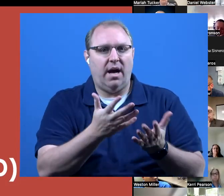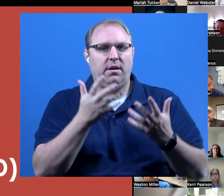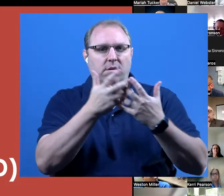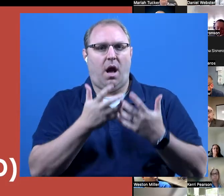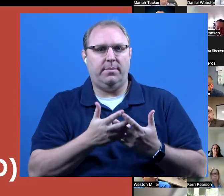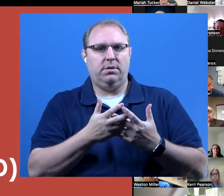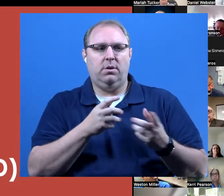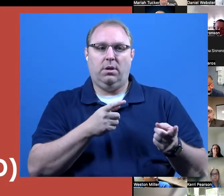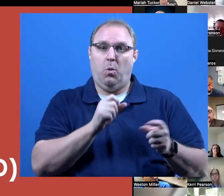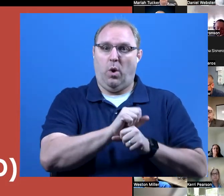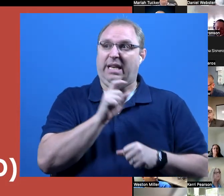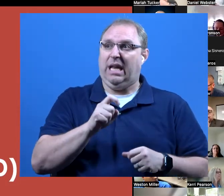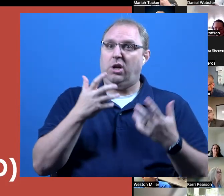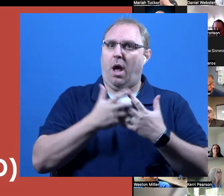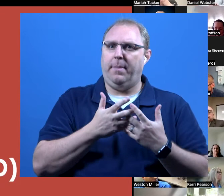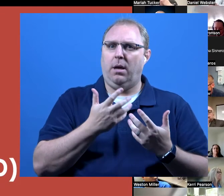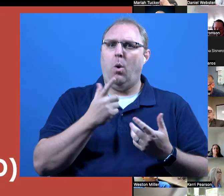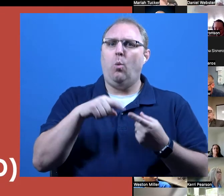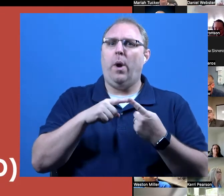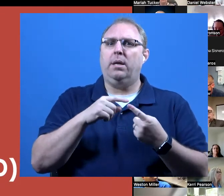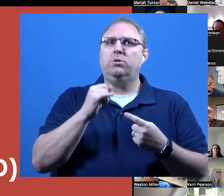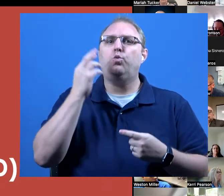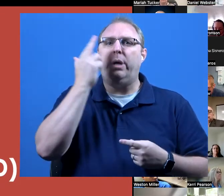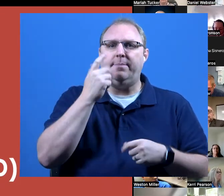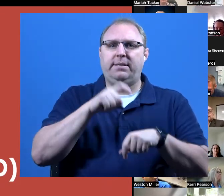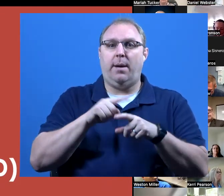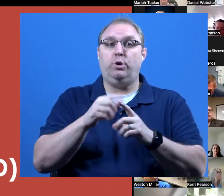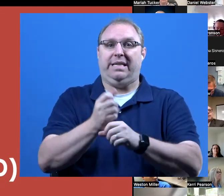There's nothing that's really set that I know of.